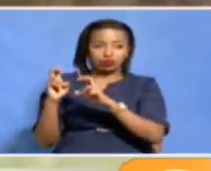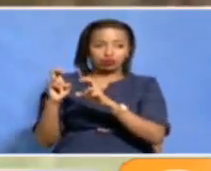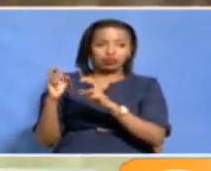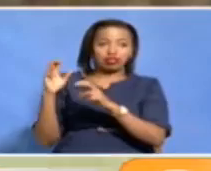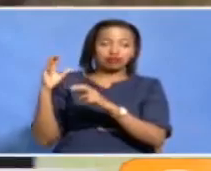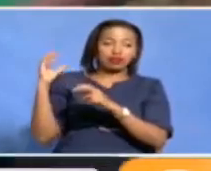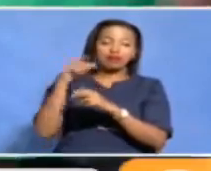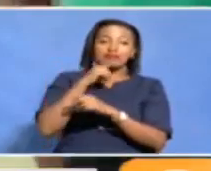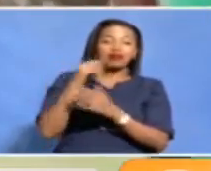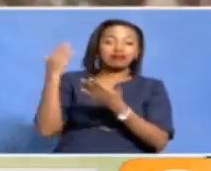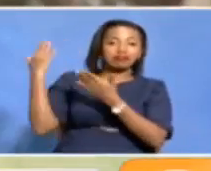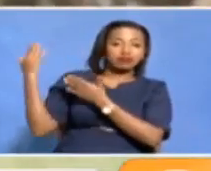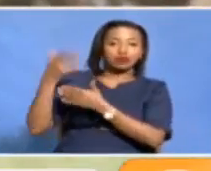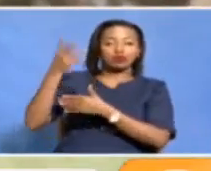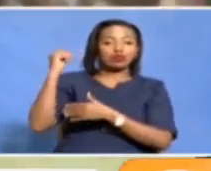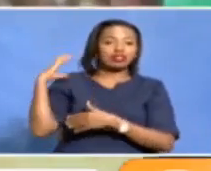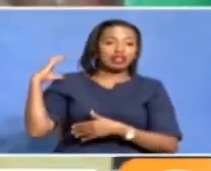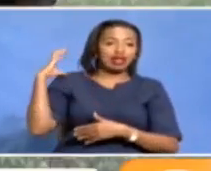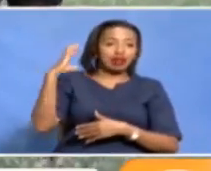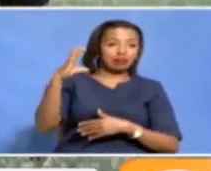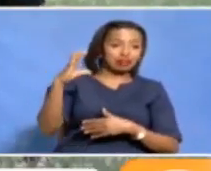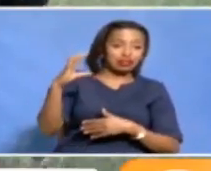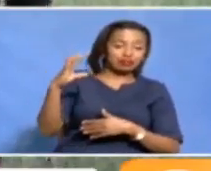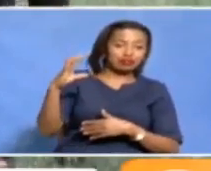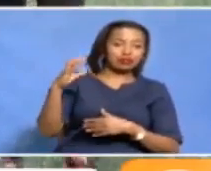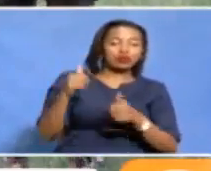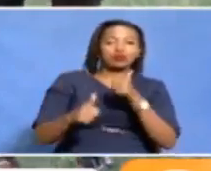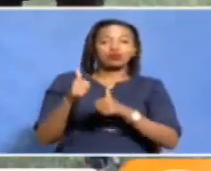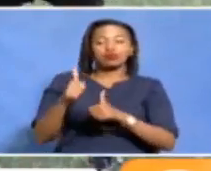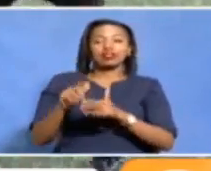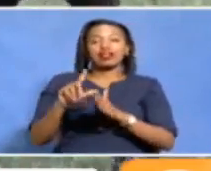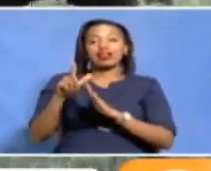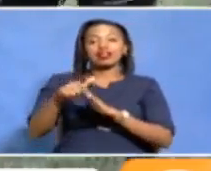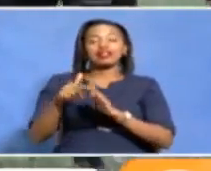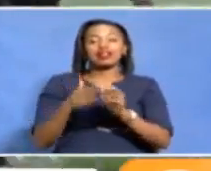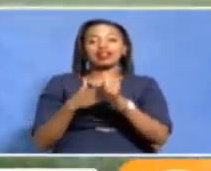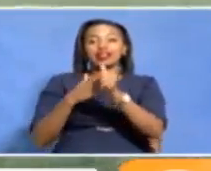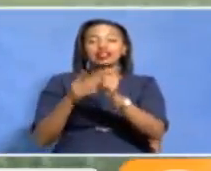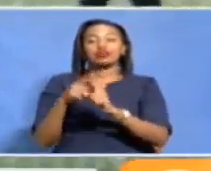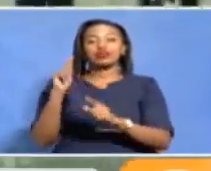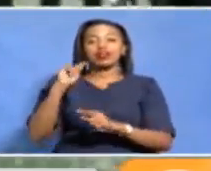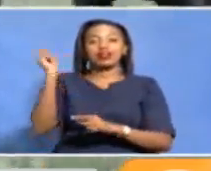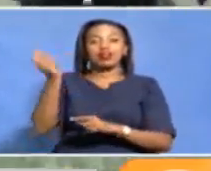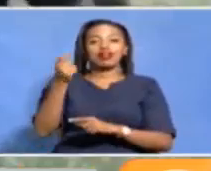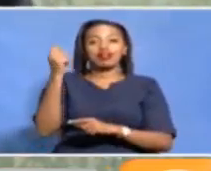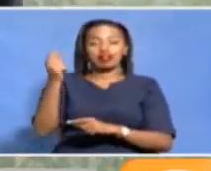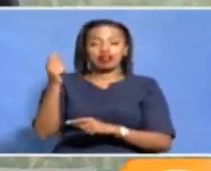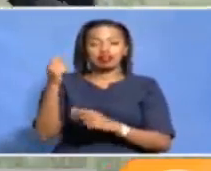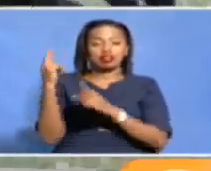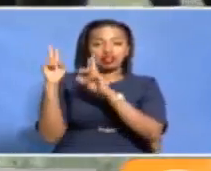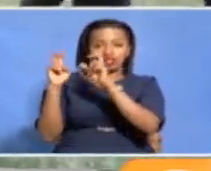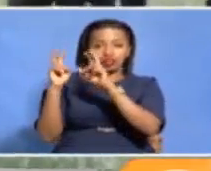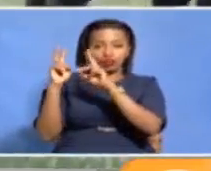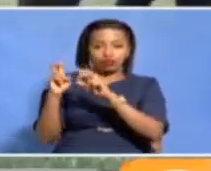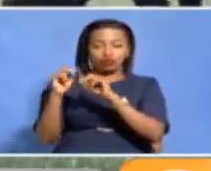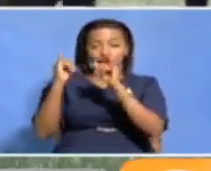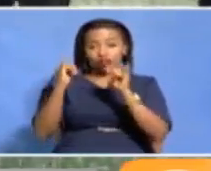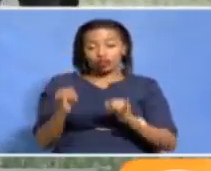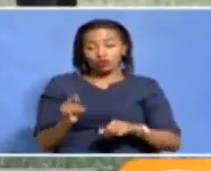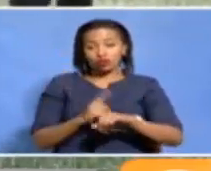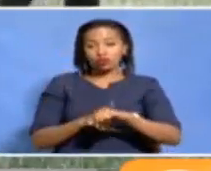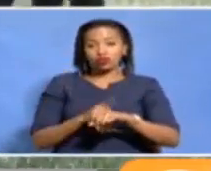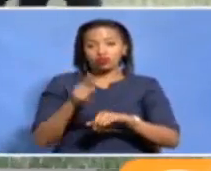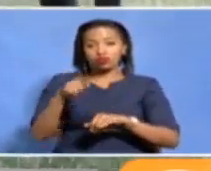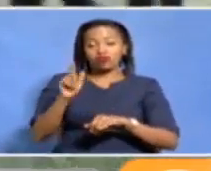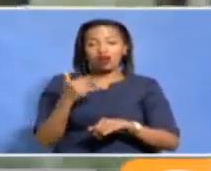architect of KCB's storming run that culminated in the Kenya Cup and Floodlight titles. For the new season, he is adopting a strategy that is tried